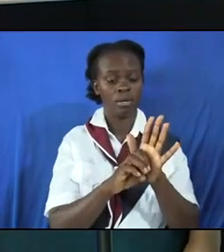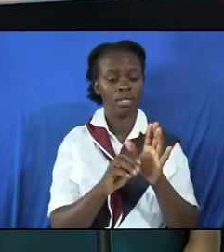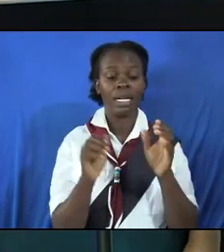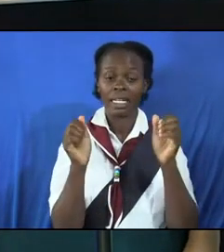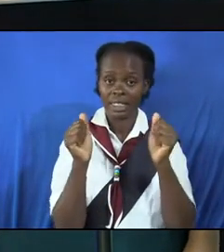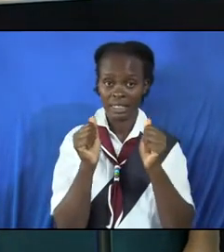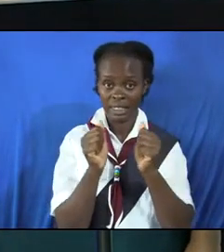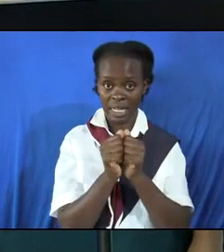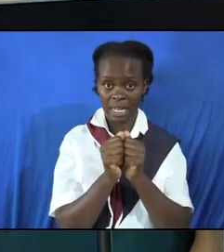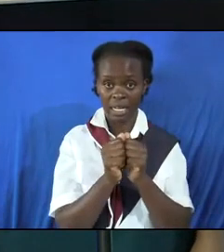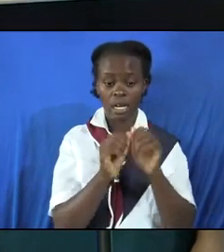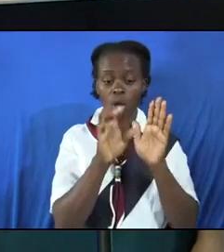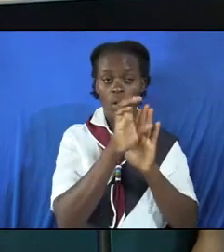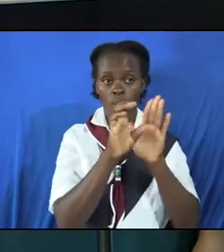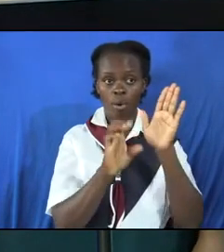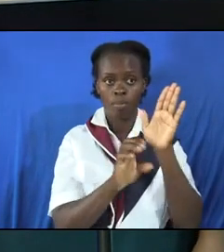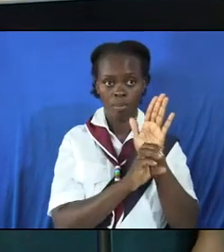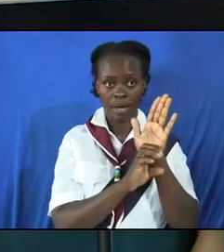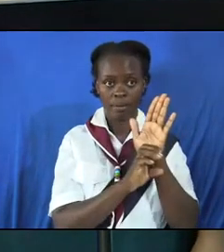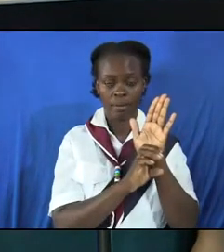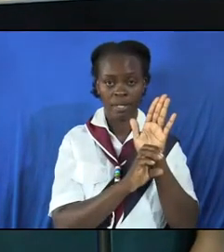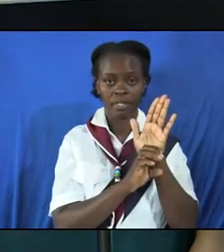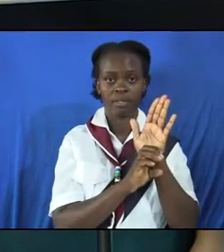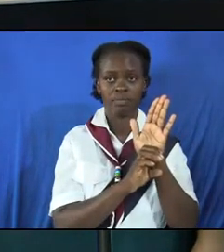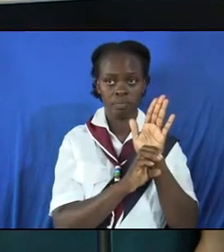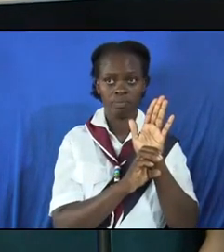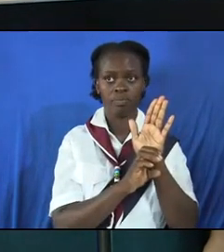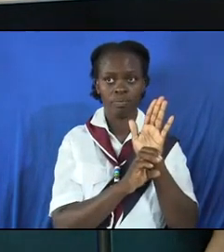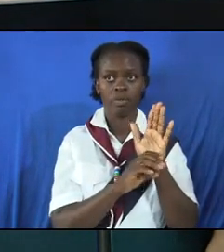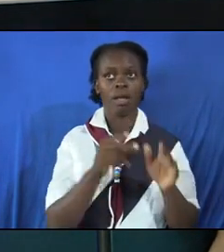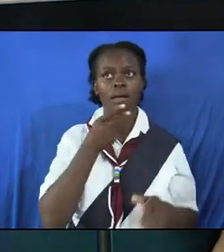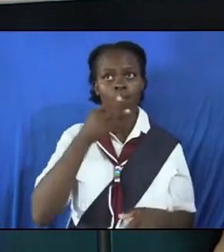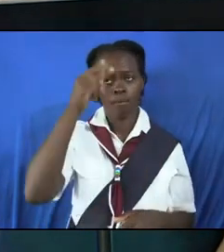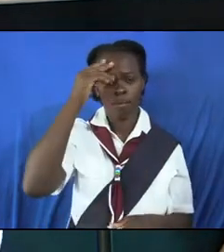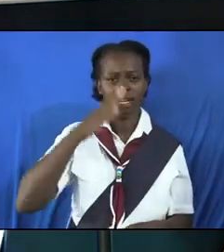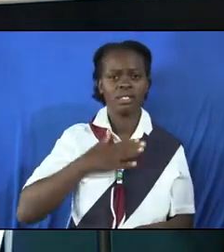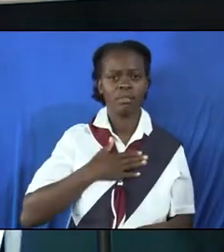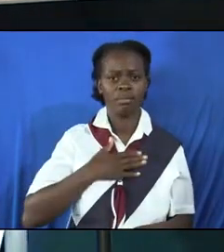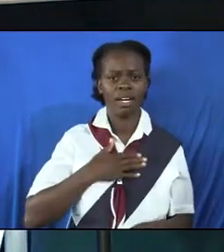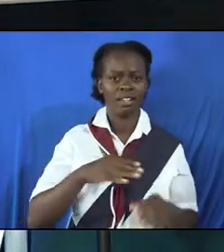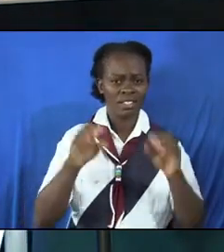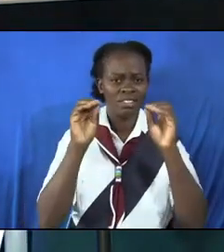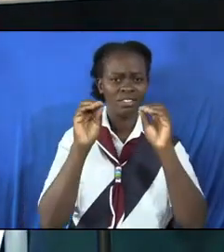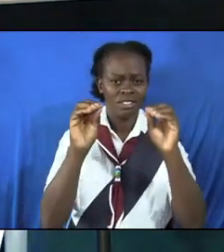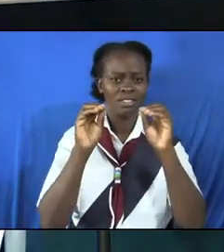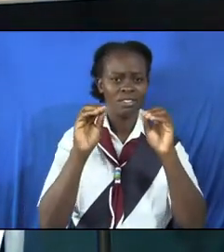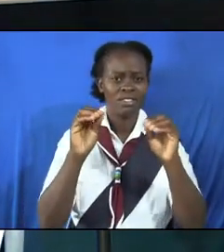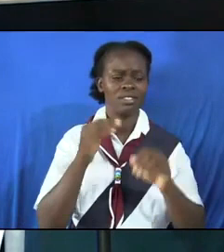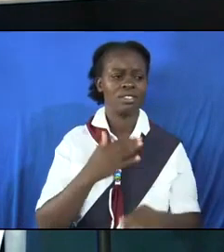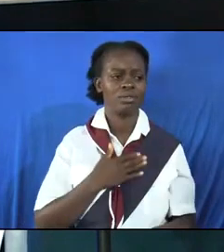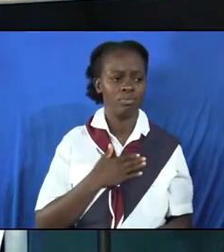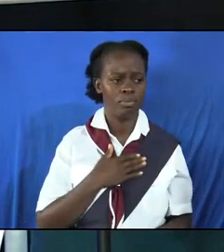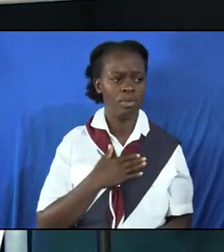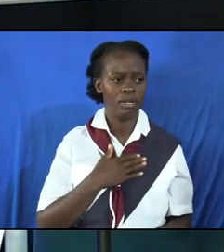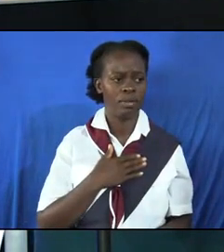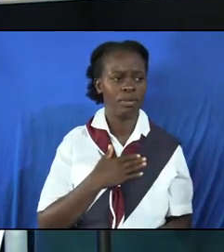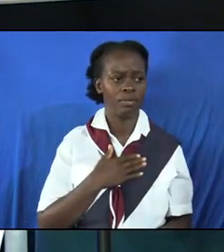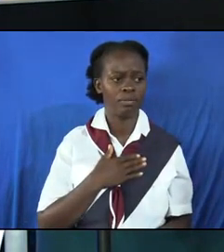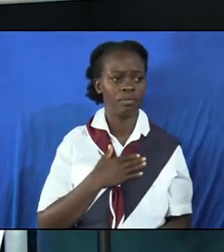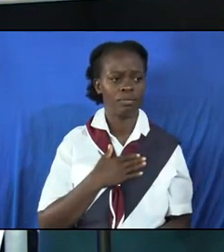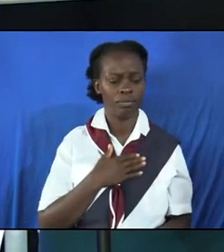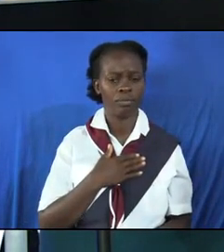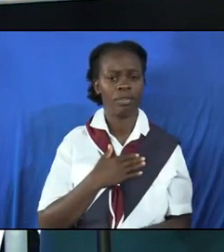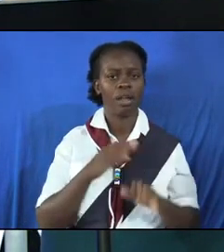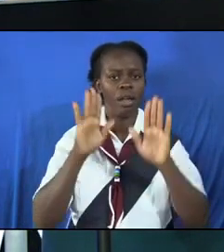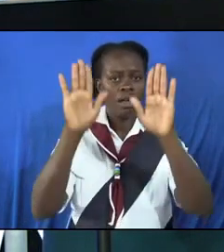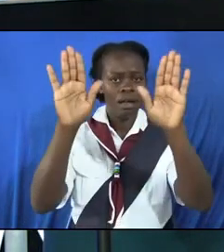me about them, but they've never taught me their signs. It is good to learn something new. Just like the sign written,